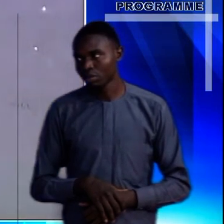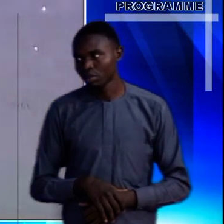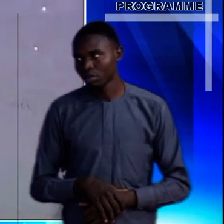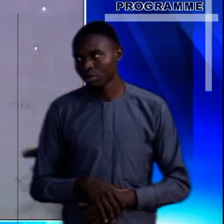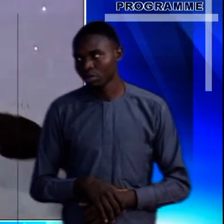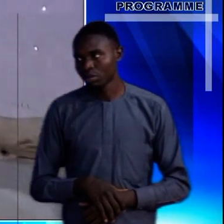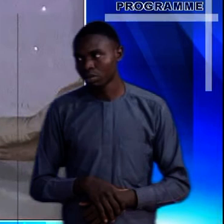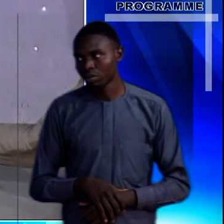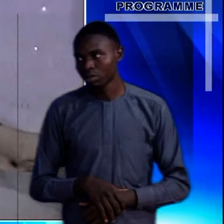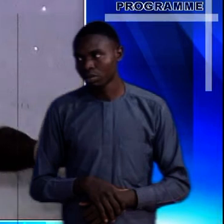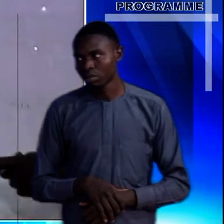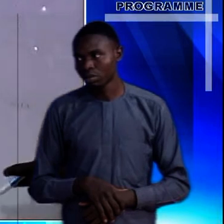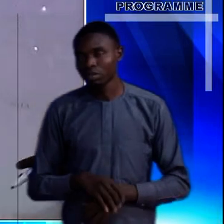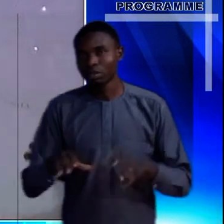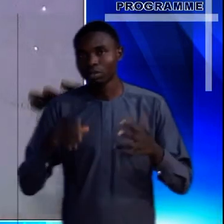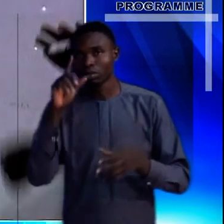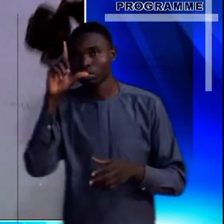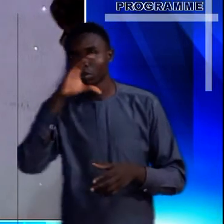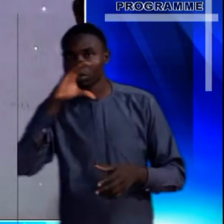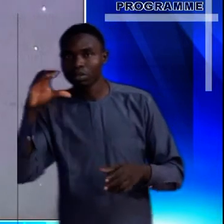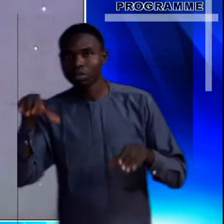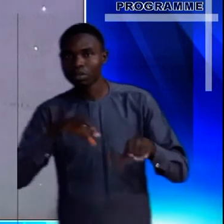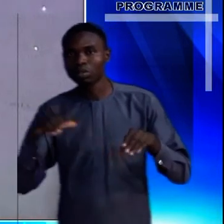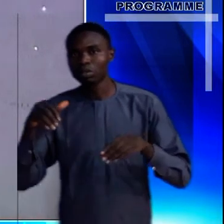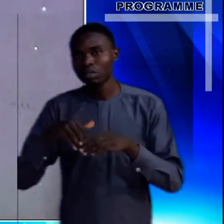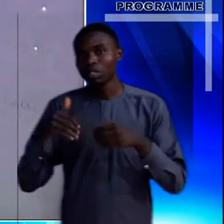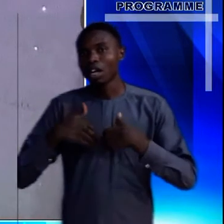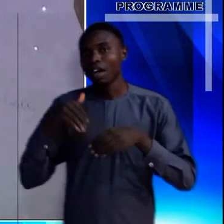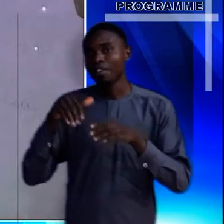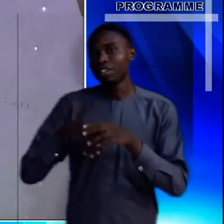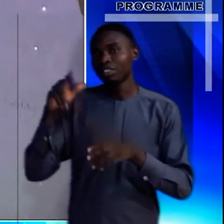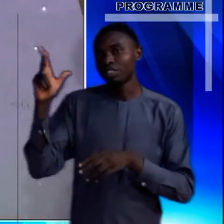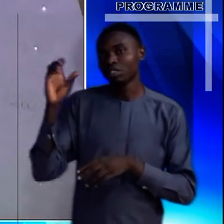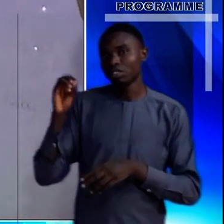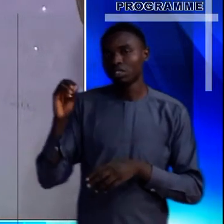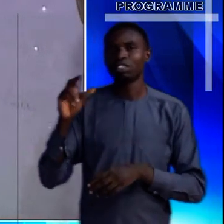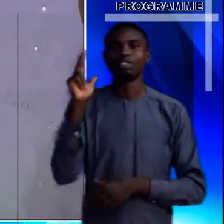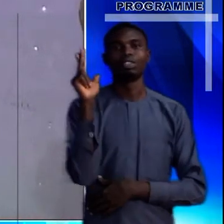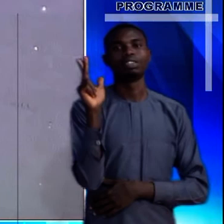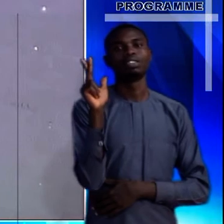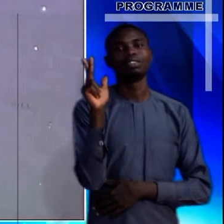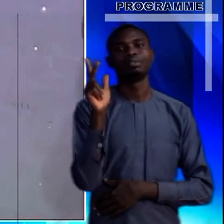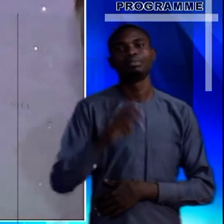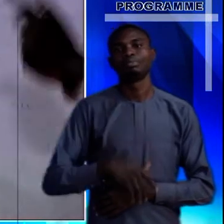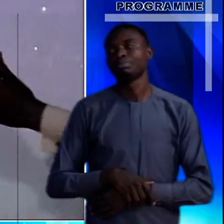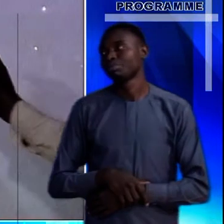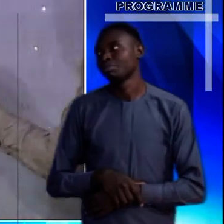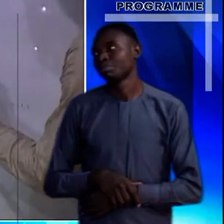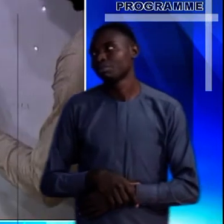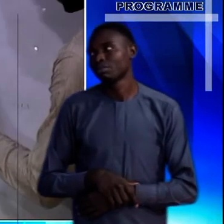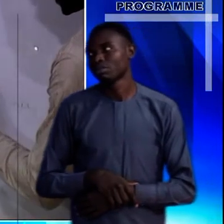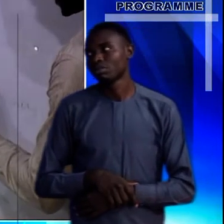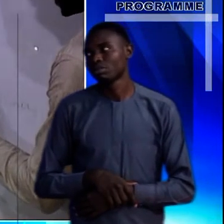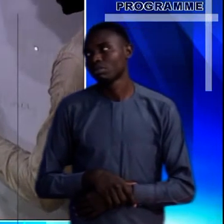3. How many 100 do we have in 300? 100, 200, 300. It means that we have 3 times.